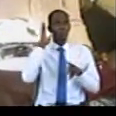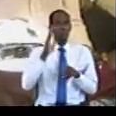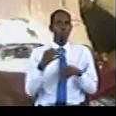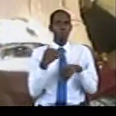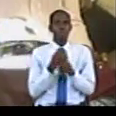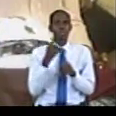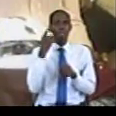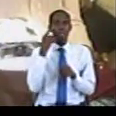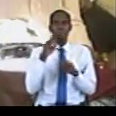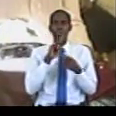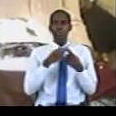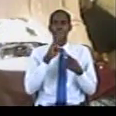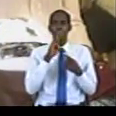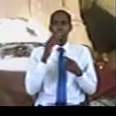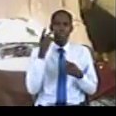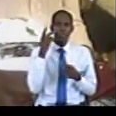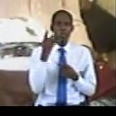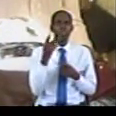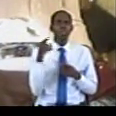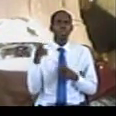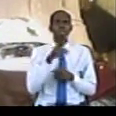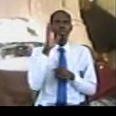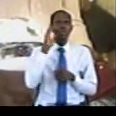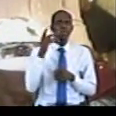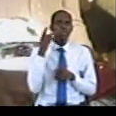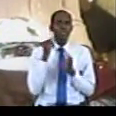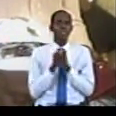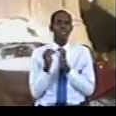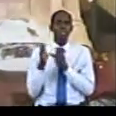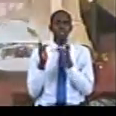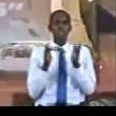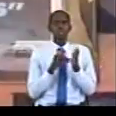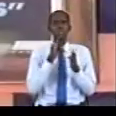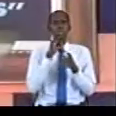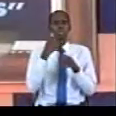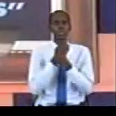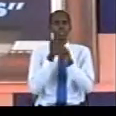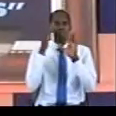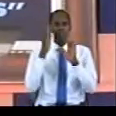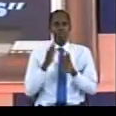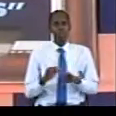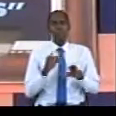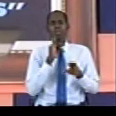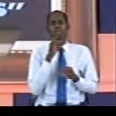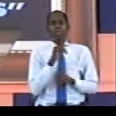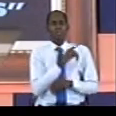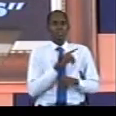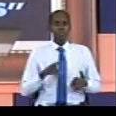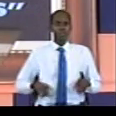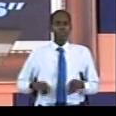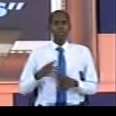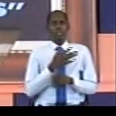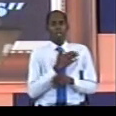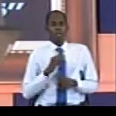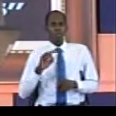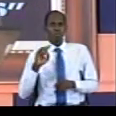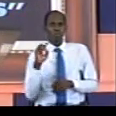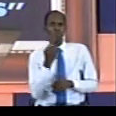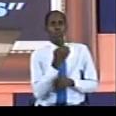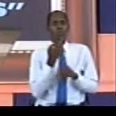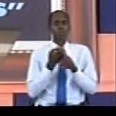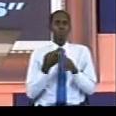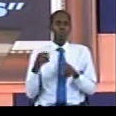is Savior. They'll see that Jesus is Lord. They will see that they are to turn from their sin, turn to the Savior, and believe on the